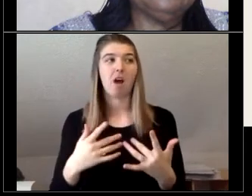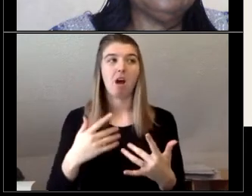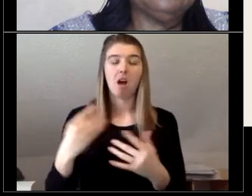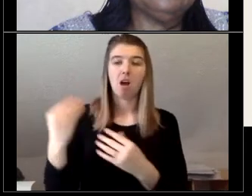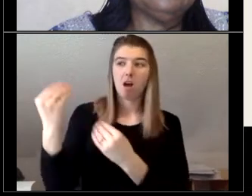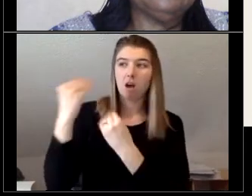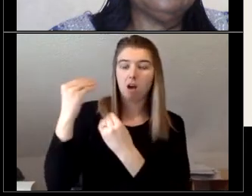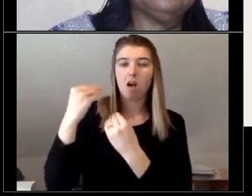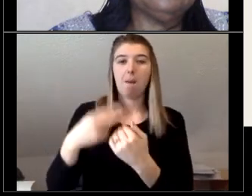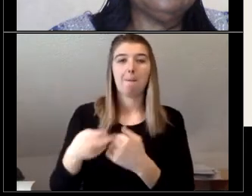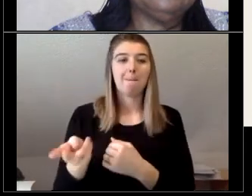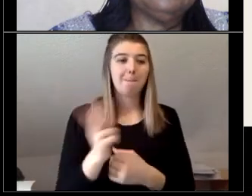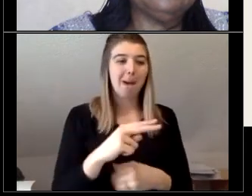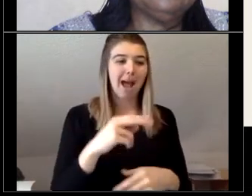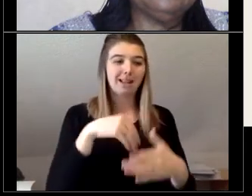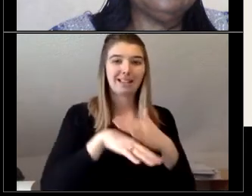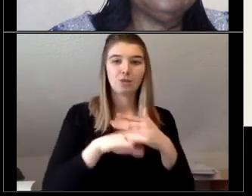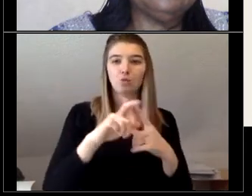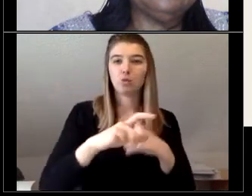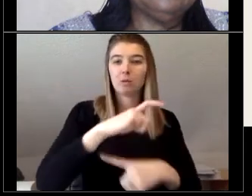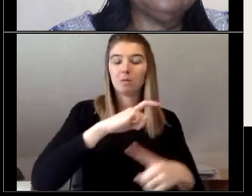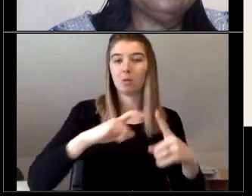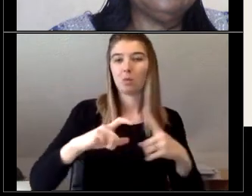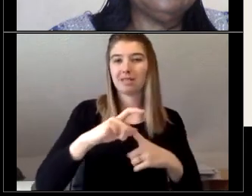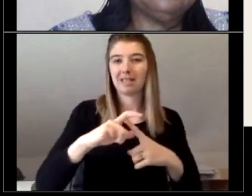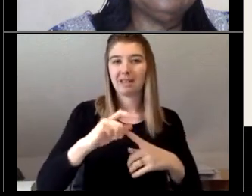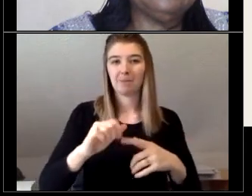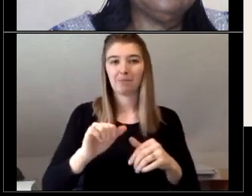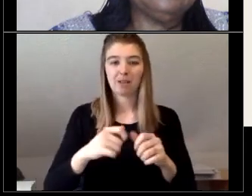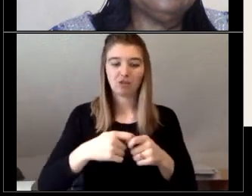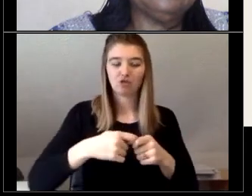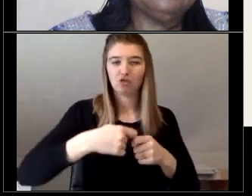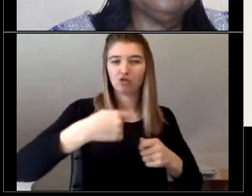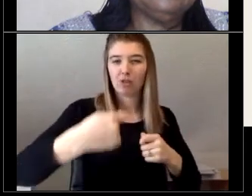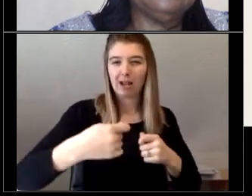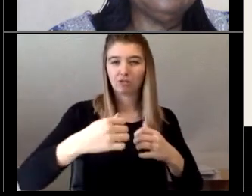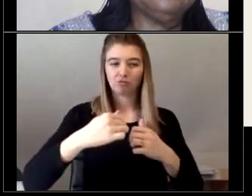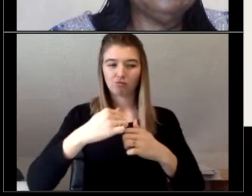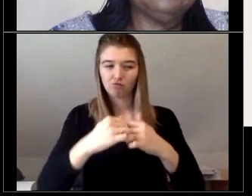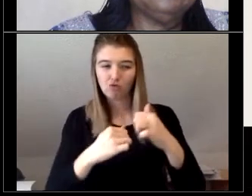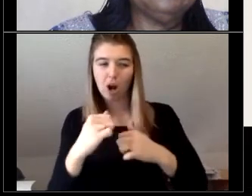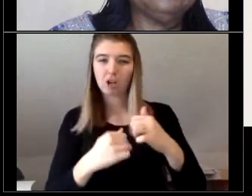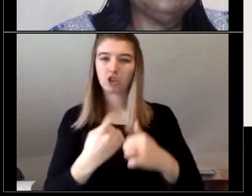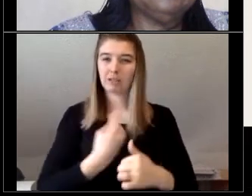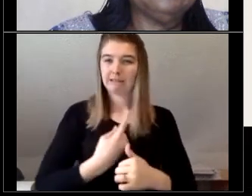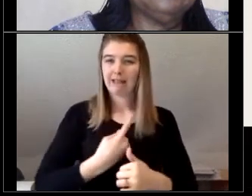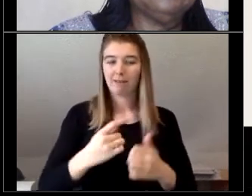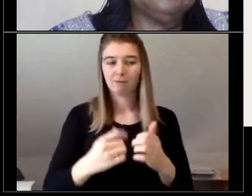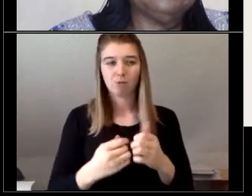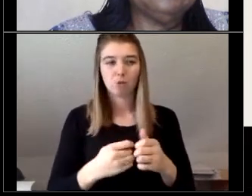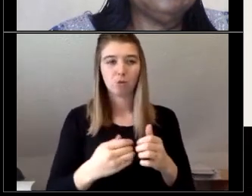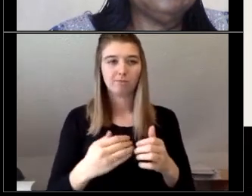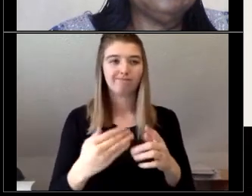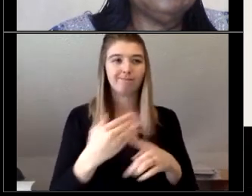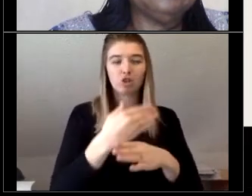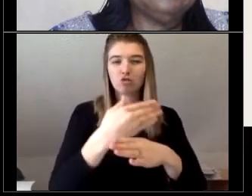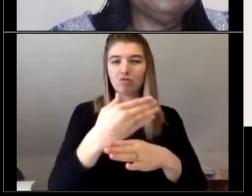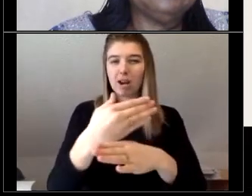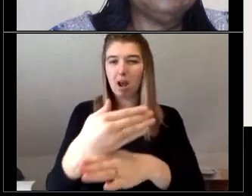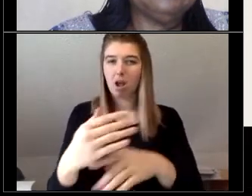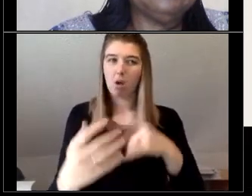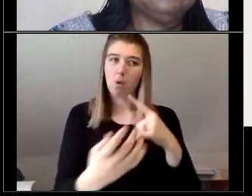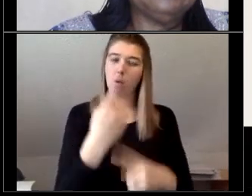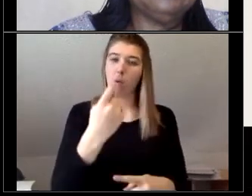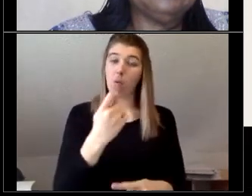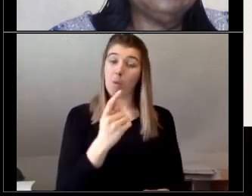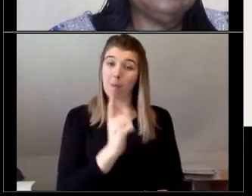really not just pick up where you left off, but actually to have that structured program and then to launch your career. And so I think there are some practical initiatives that we can do at that level.